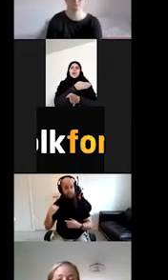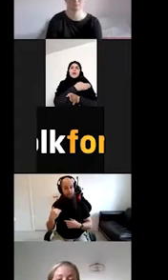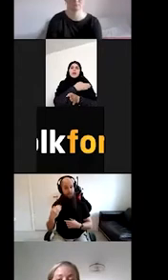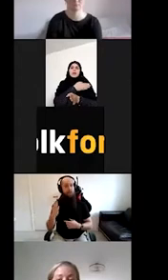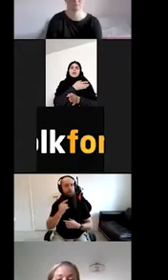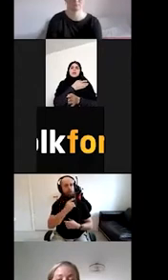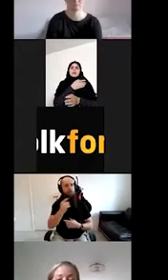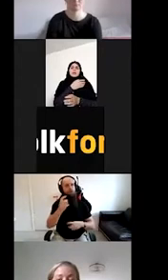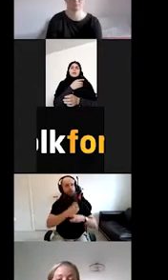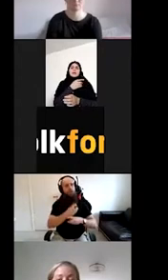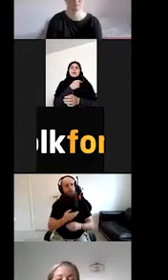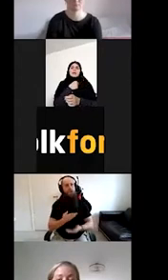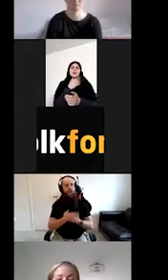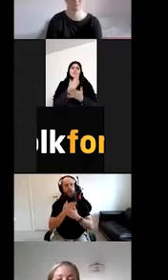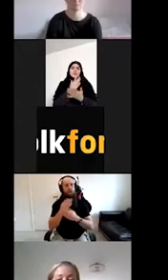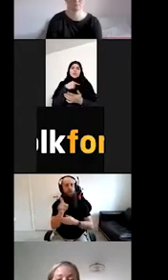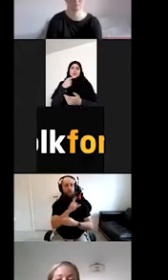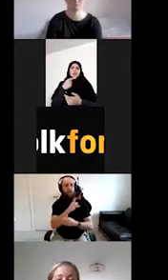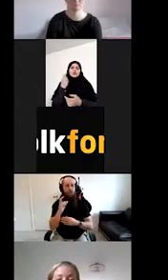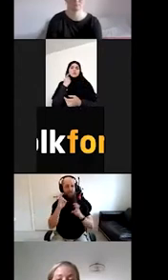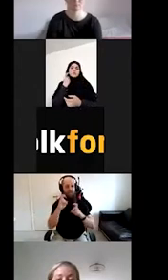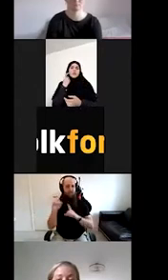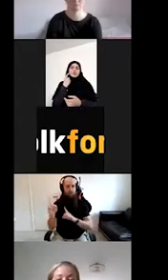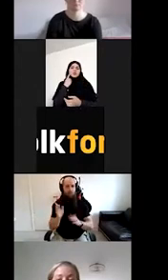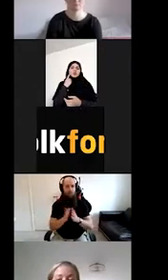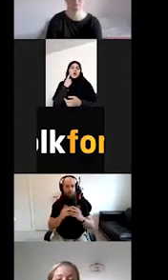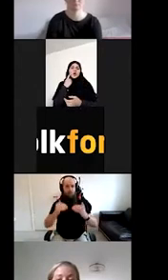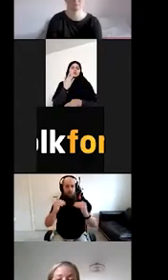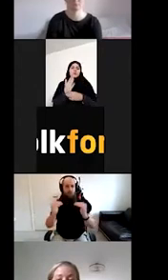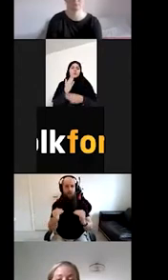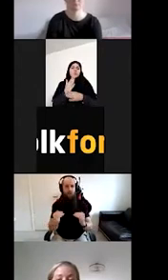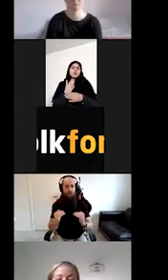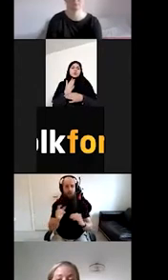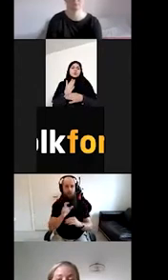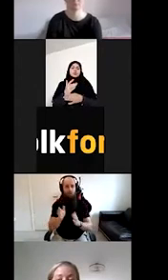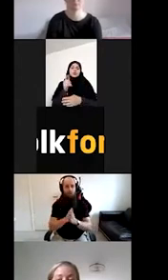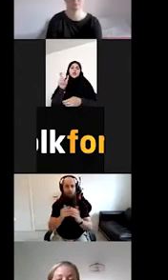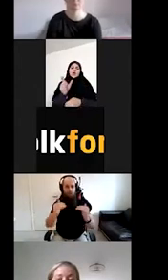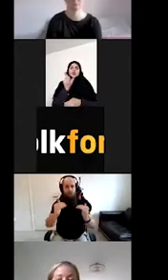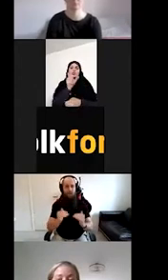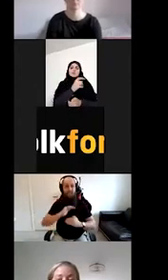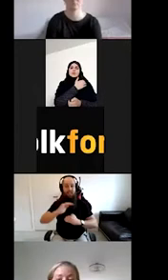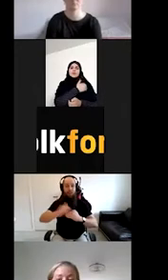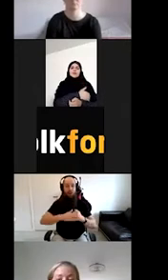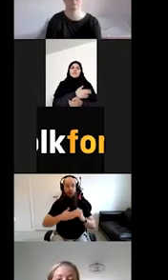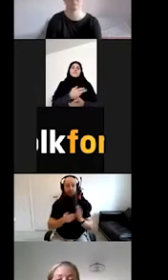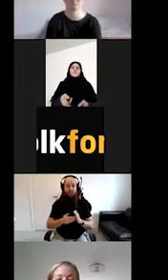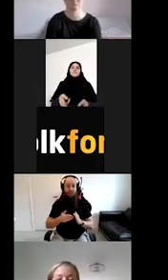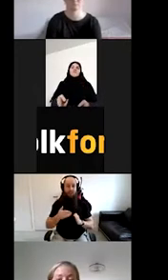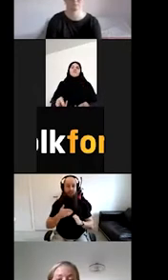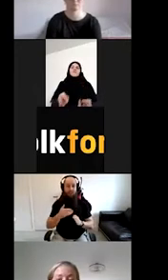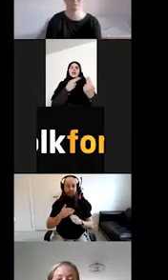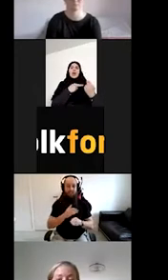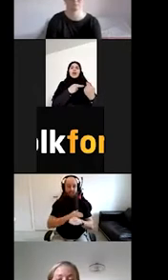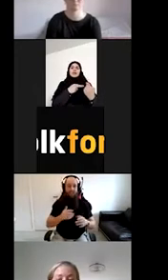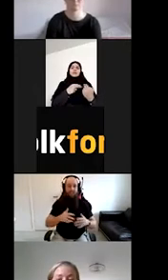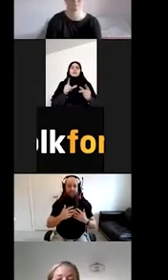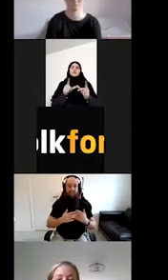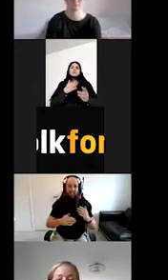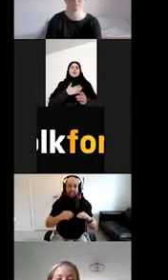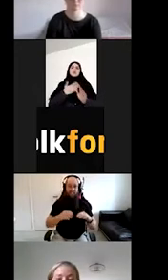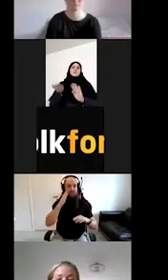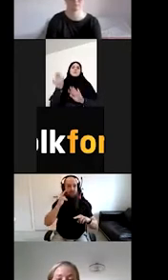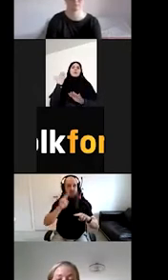with disabilities return to their pre-war homes. And they didn't expect back in the late 90s,